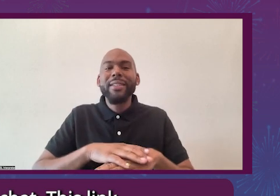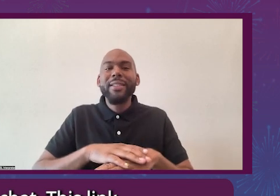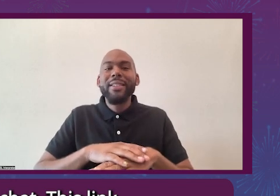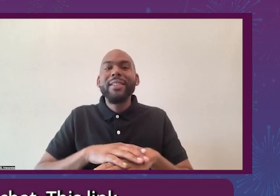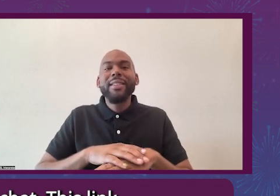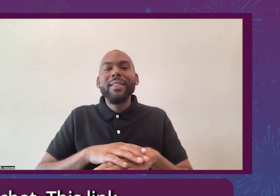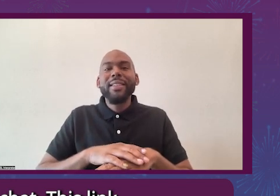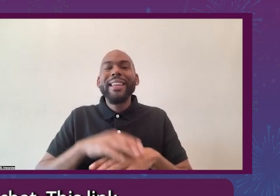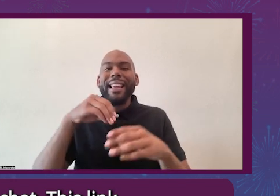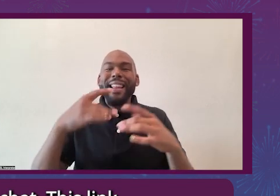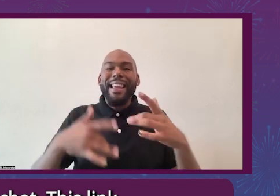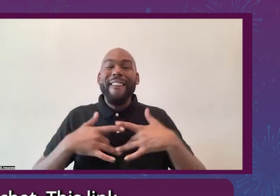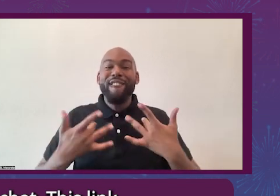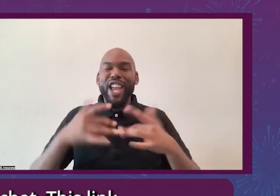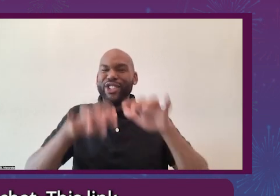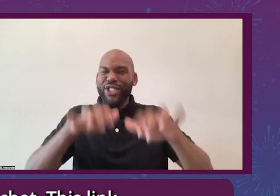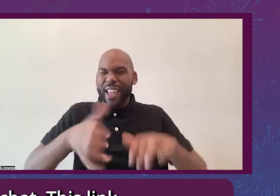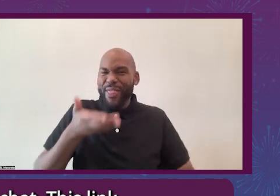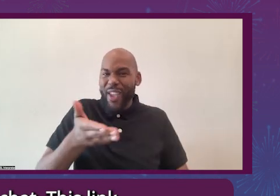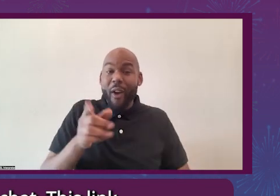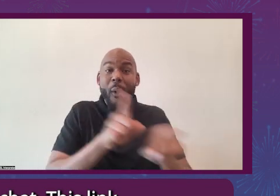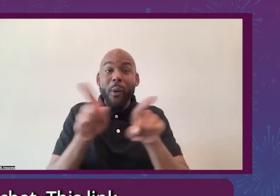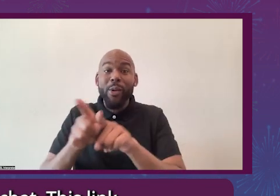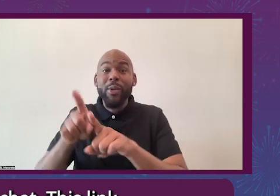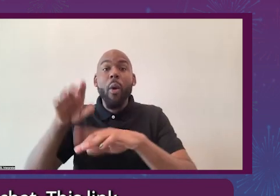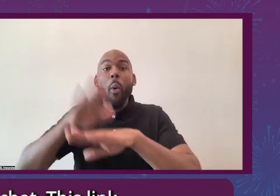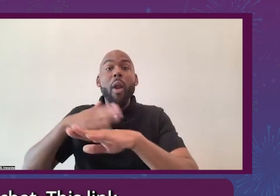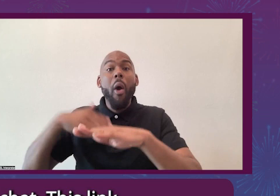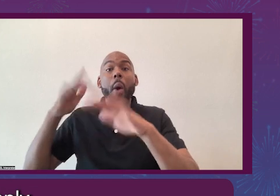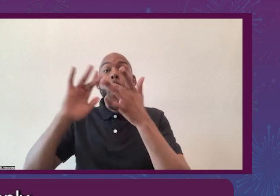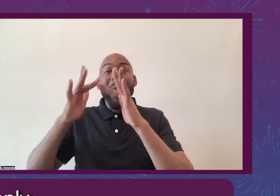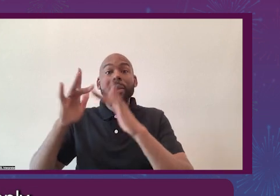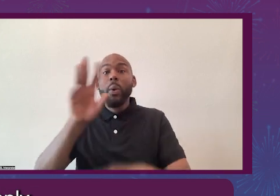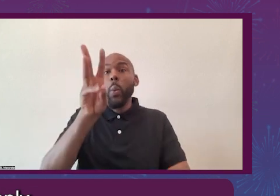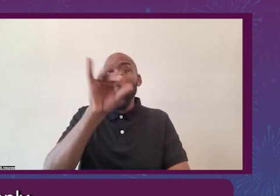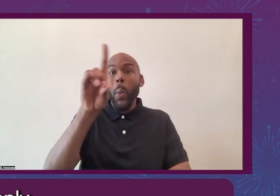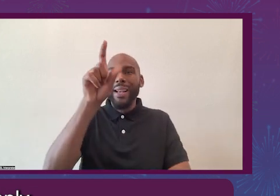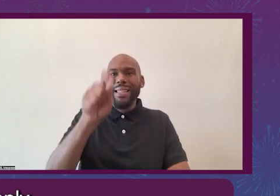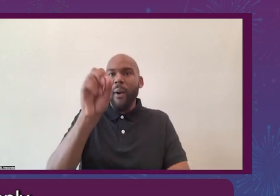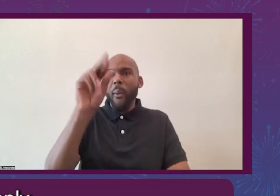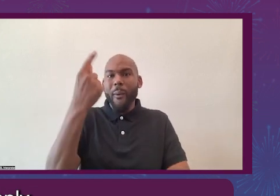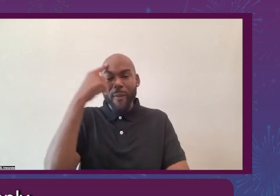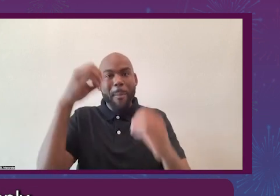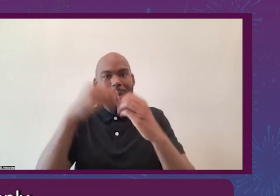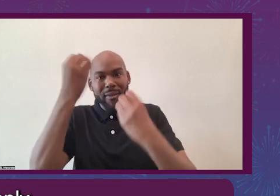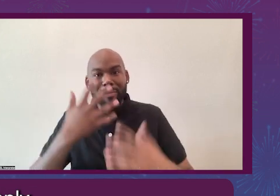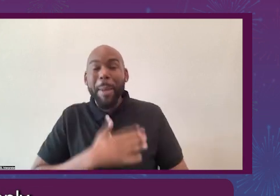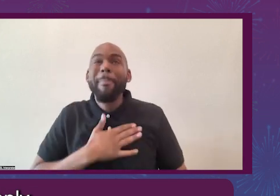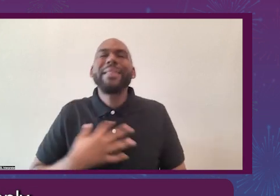application in the event chat. This link is also available on our accessible website at wid.org.